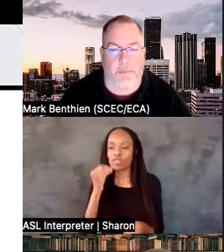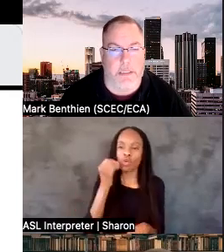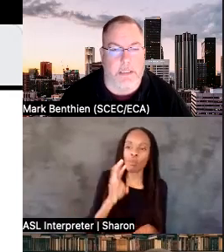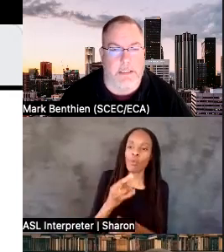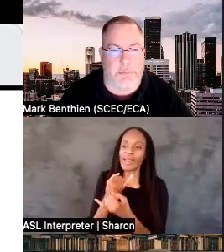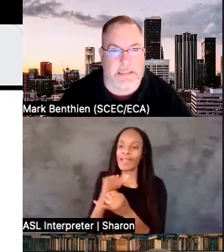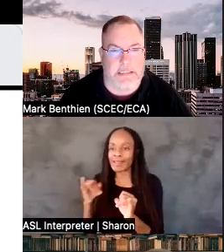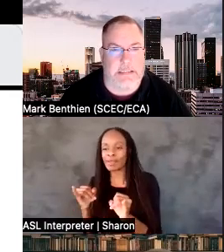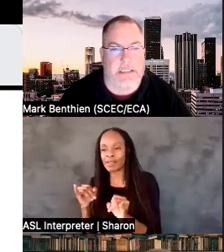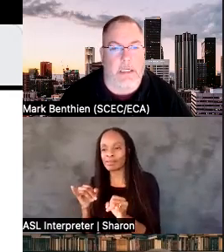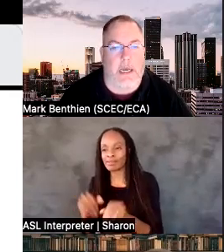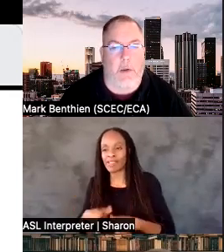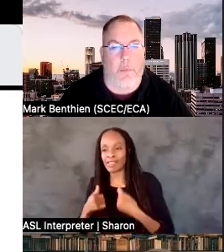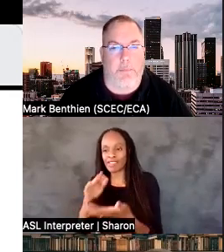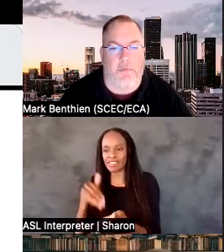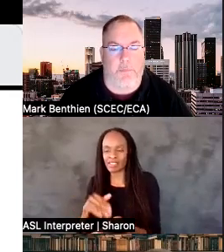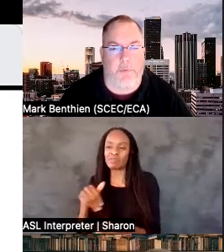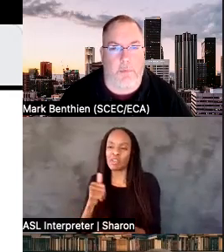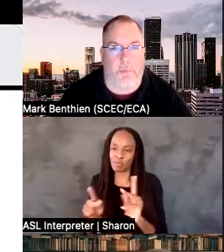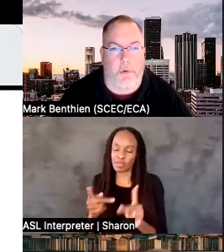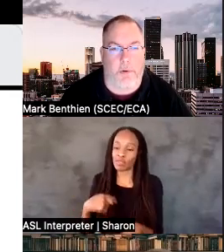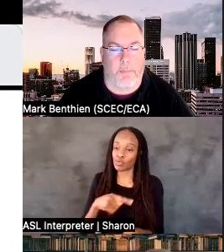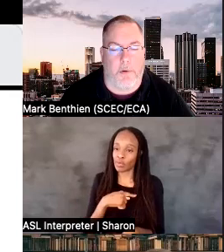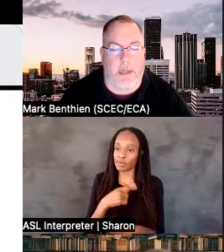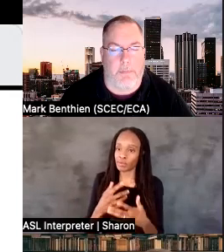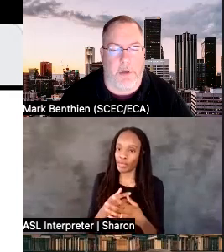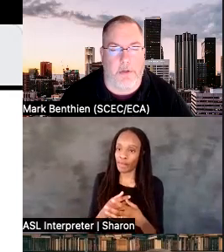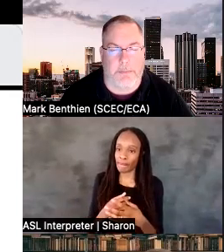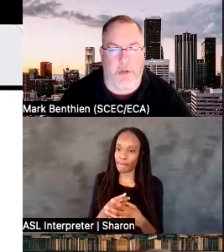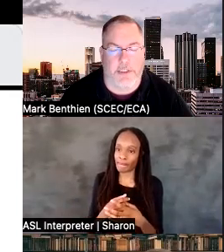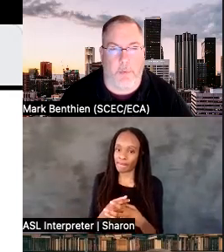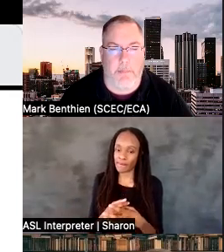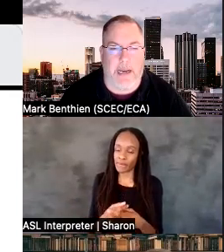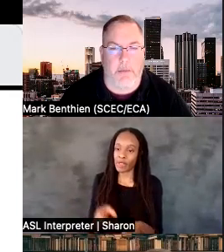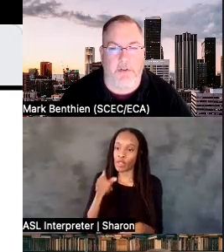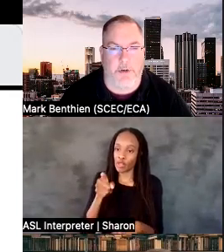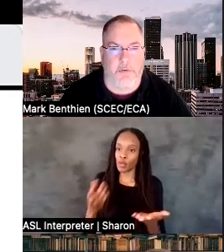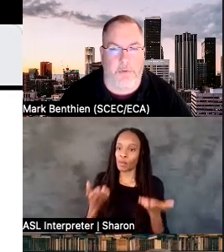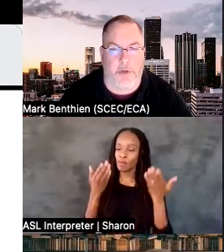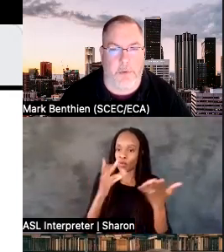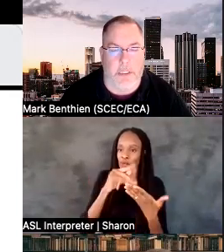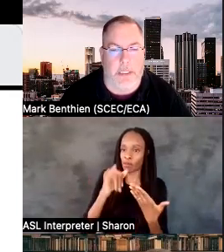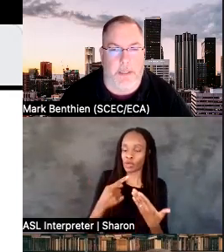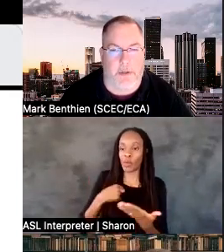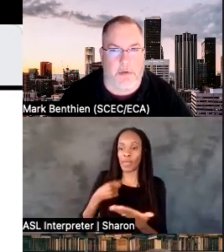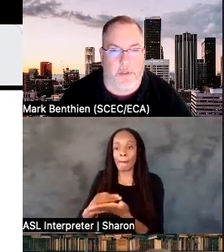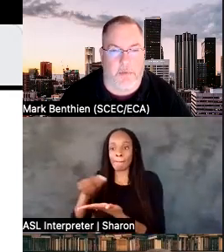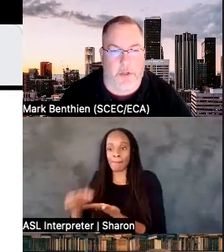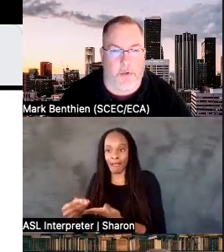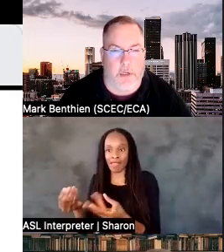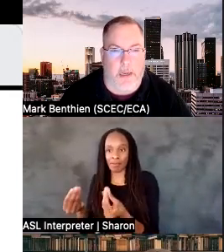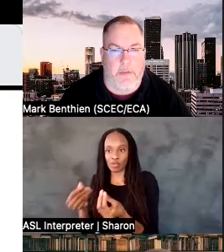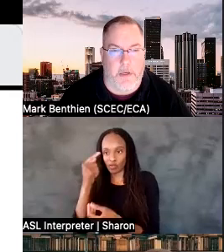or those places. You propose the project, we buy the materials for you and deliver